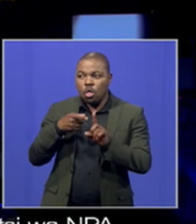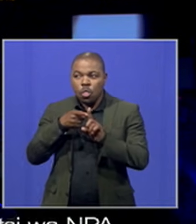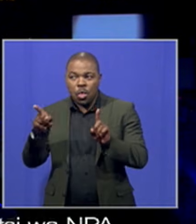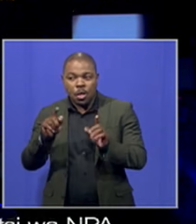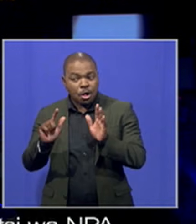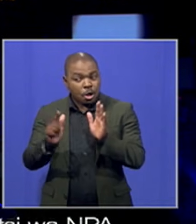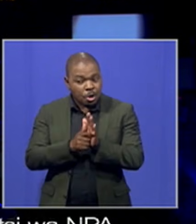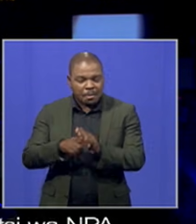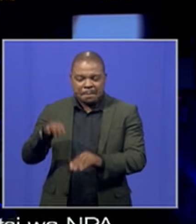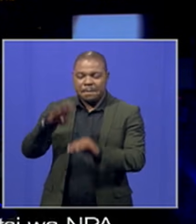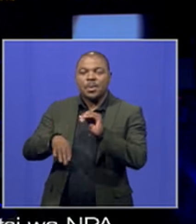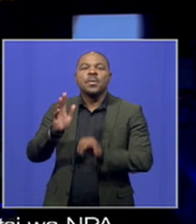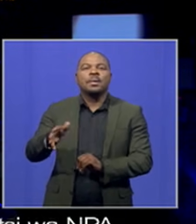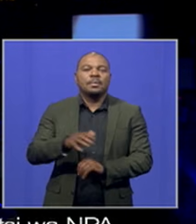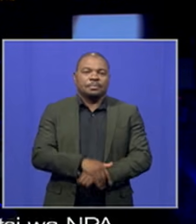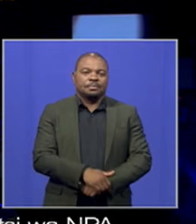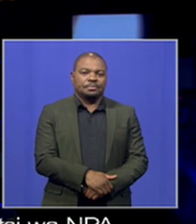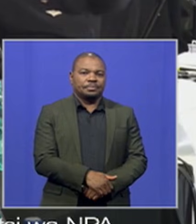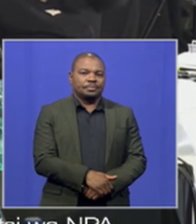nkelwa mehato.